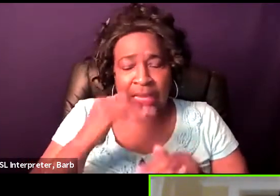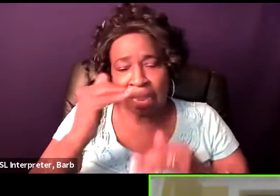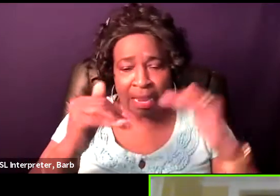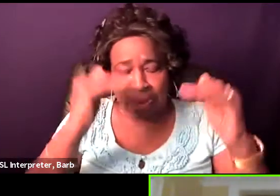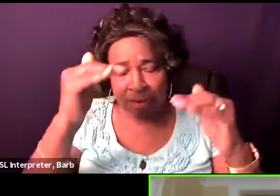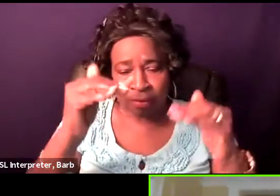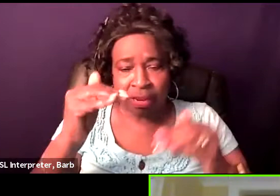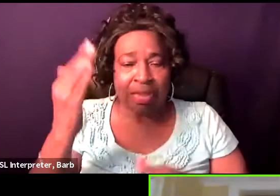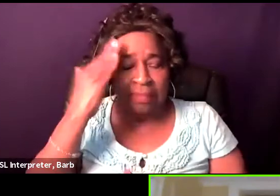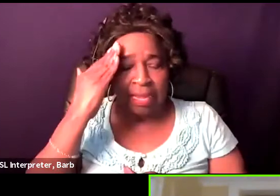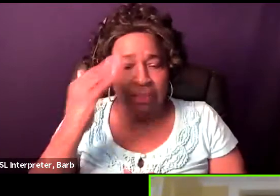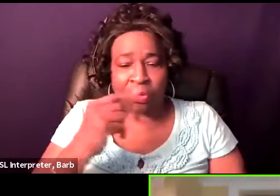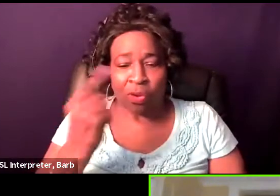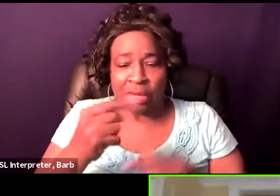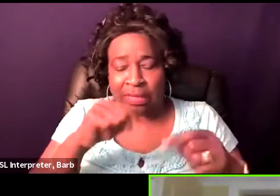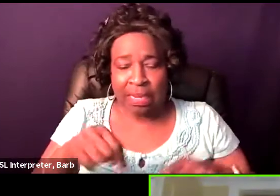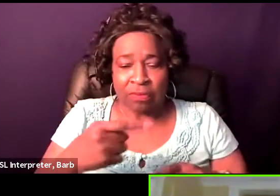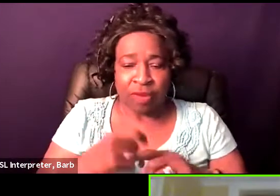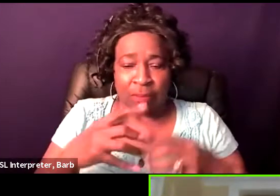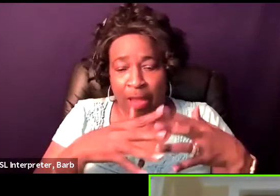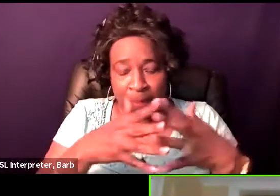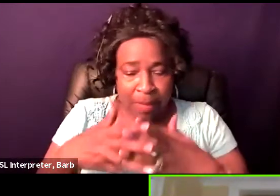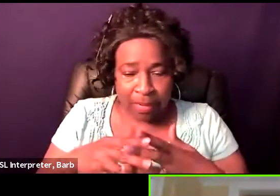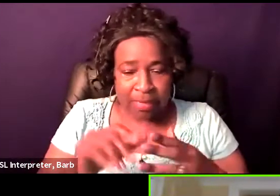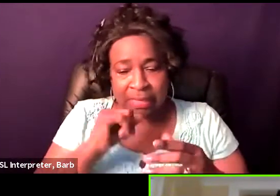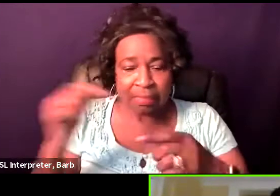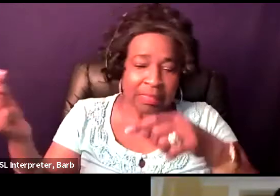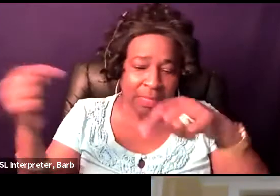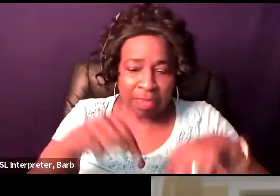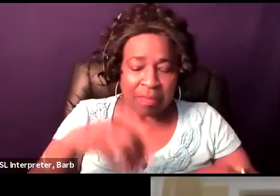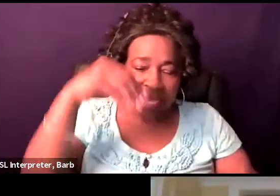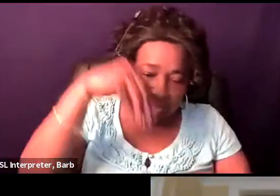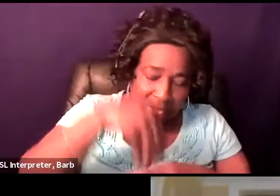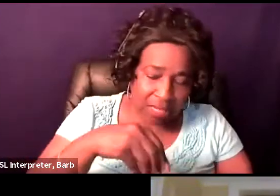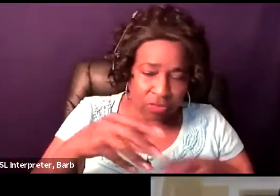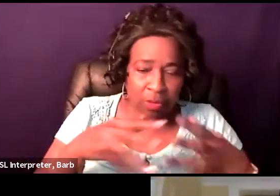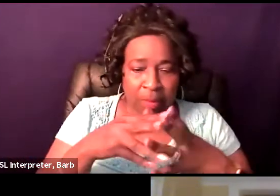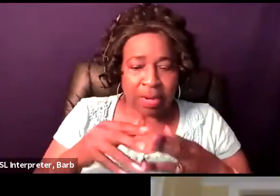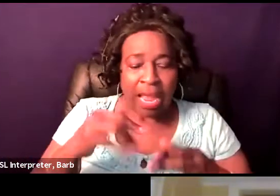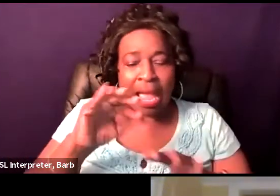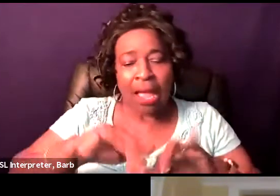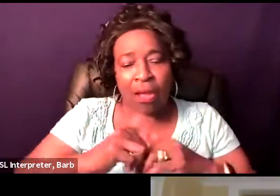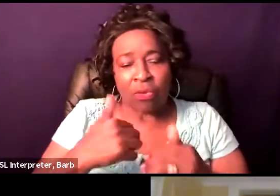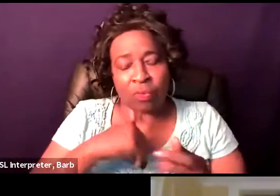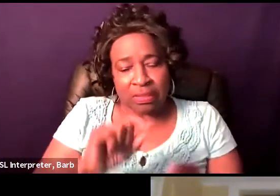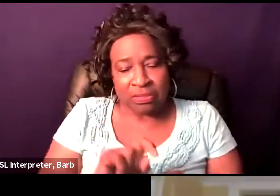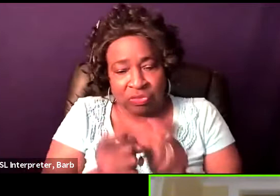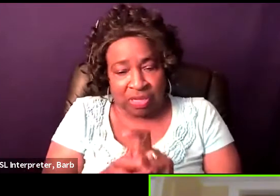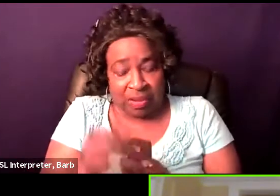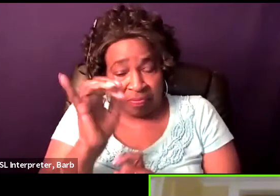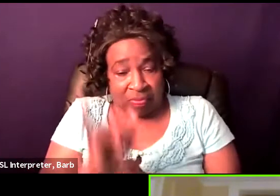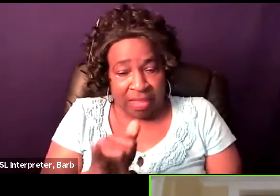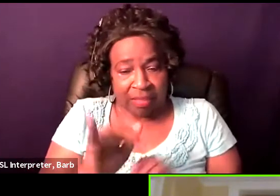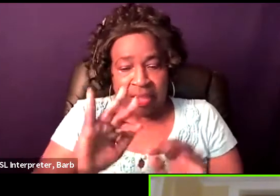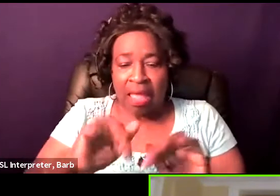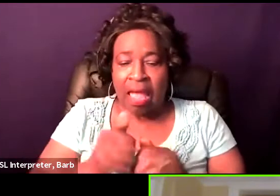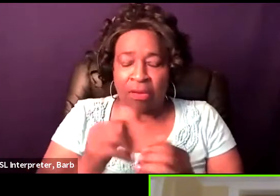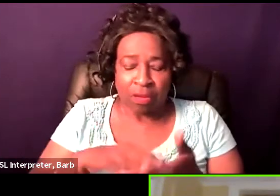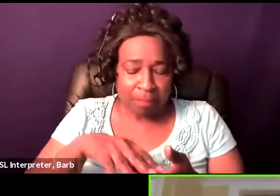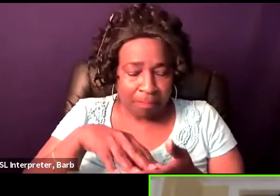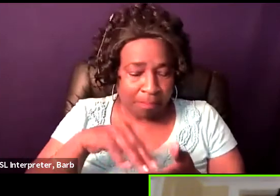only comes from America, it doesn't come into America. So how do we reverse that? How do Black students and